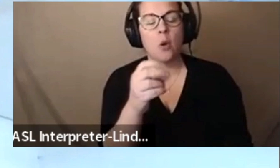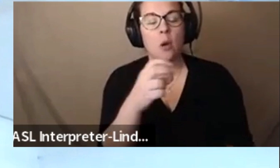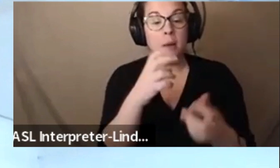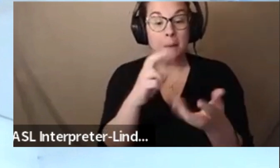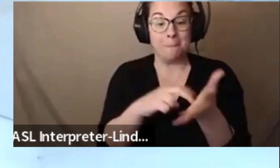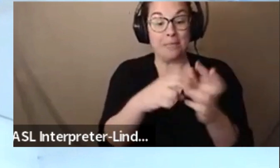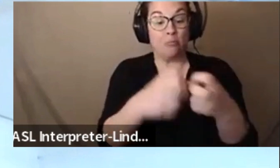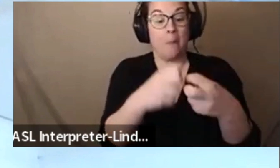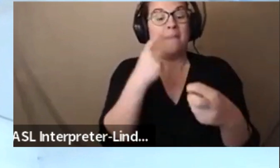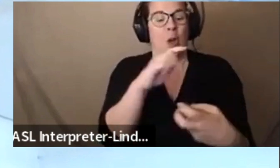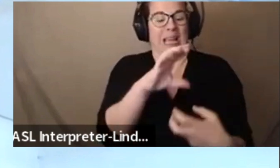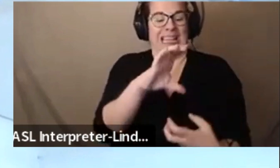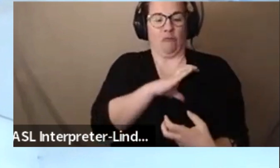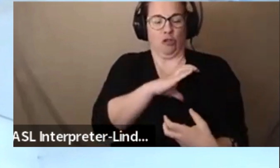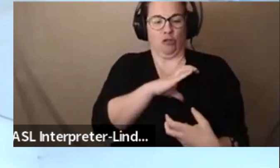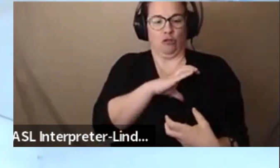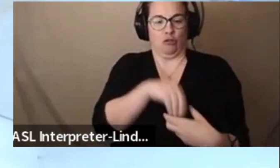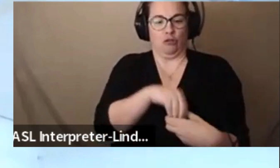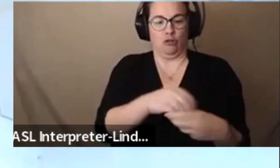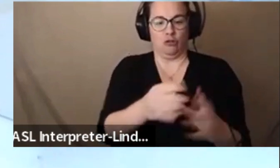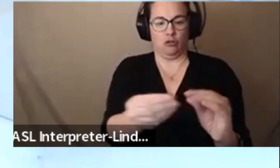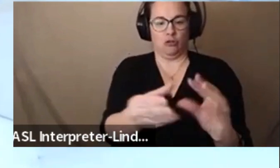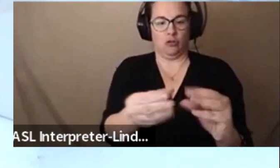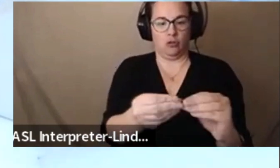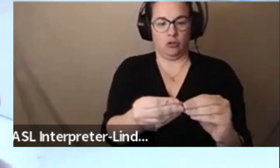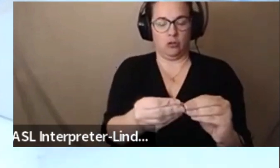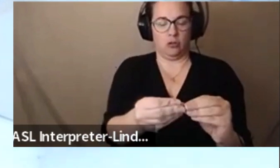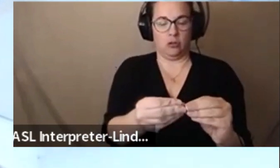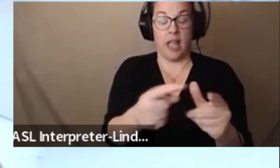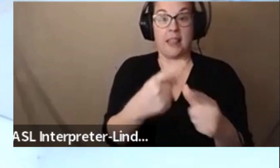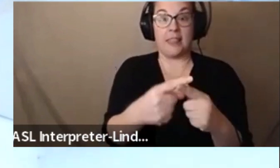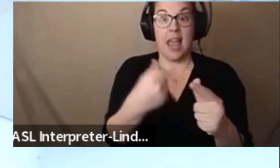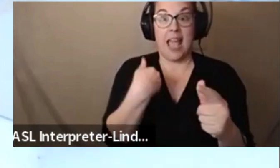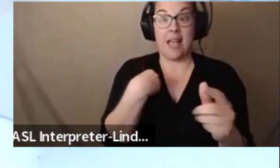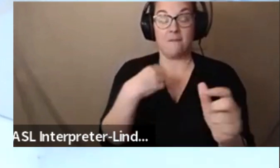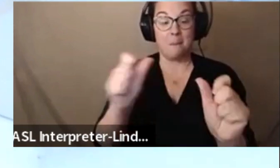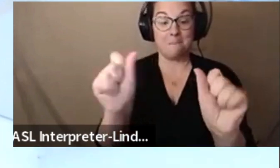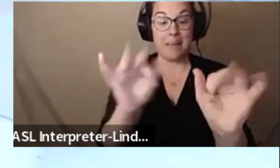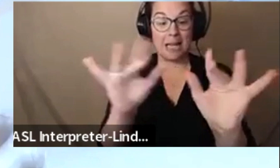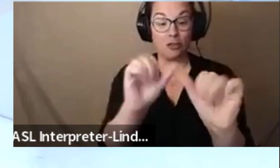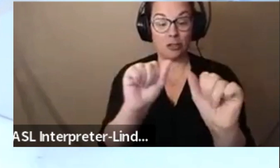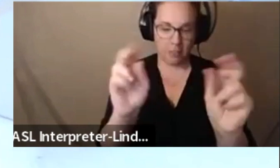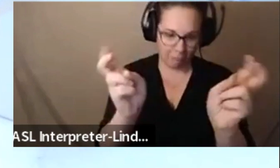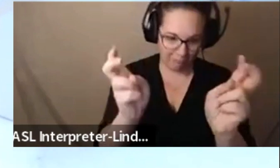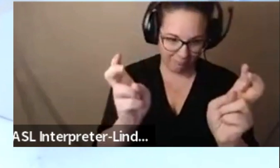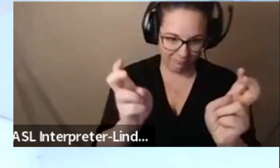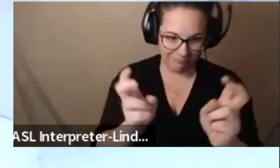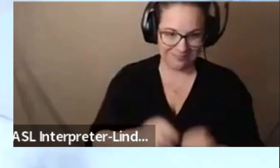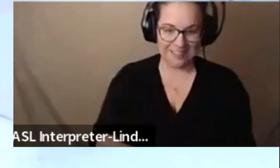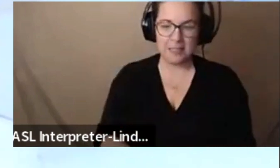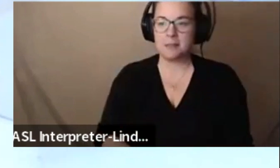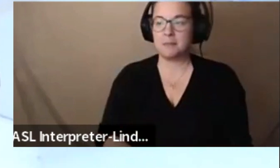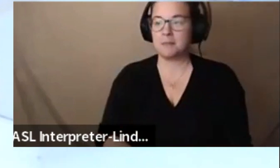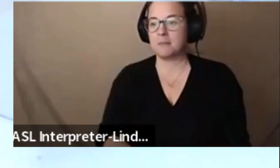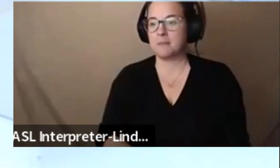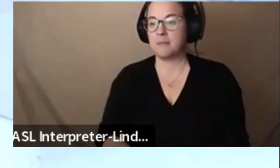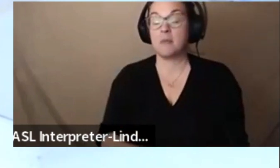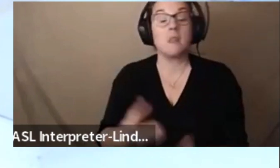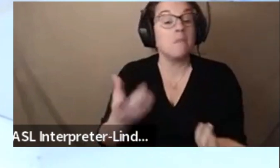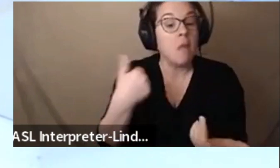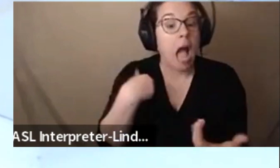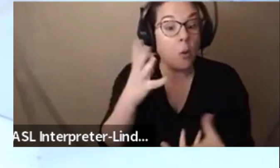Is causing problems for the characters, and often these kind of magical moments, which I'd